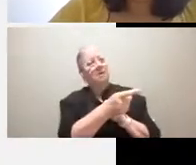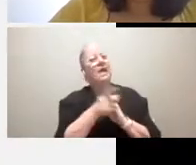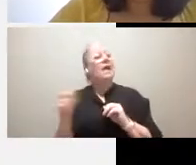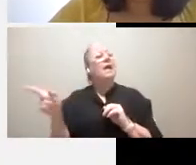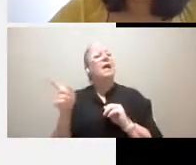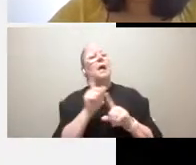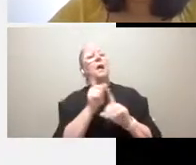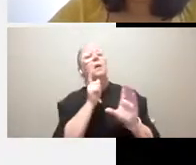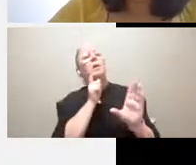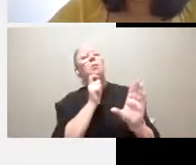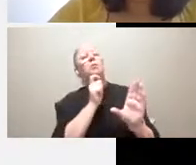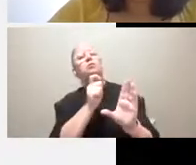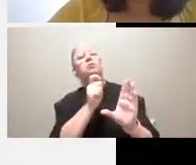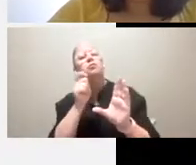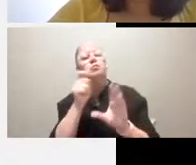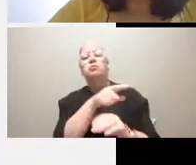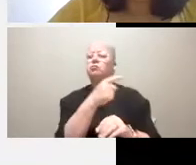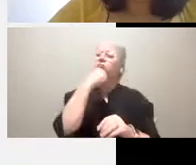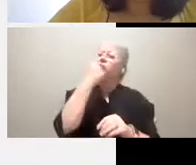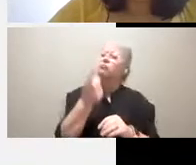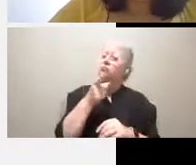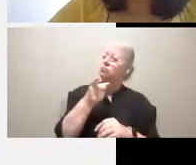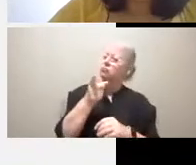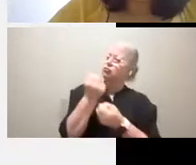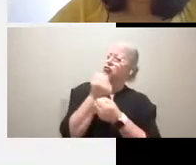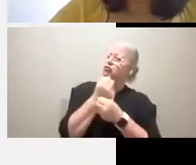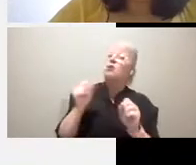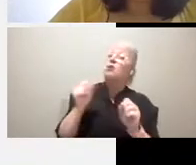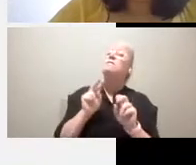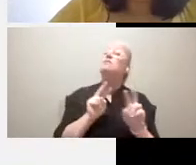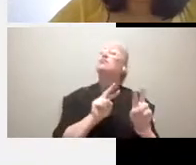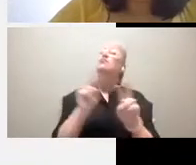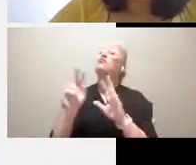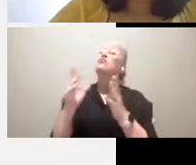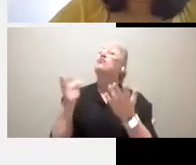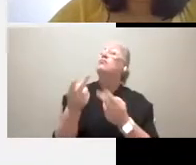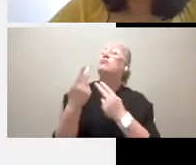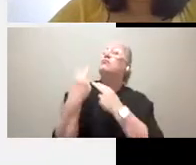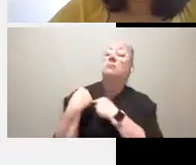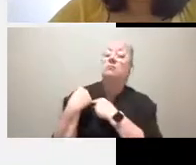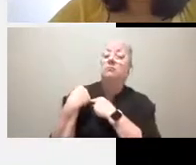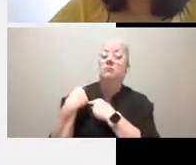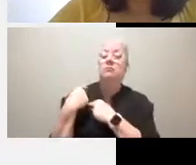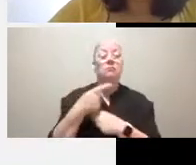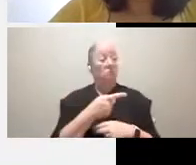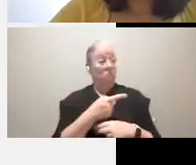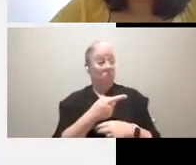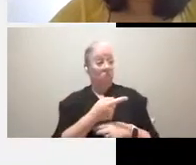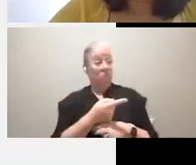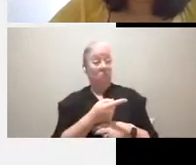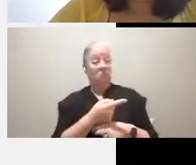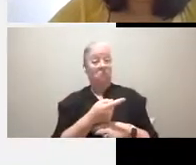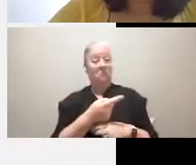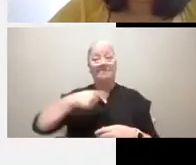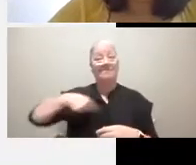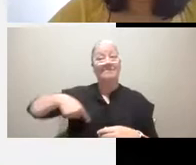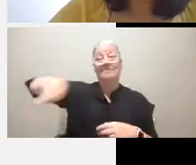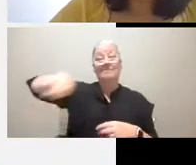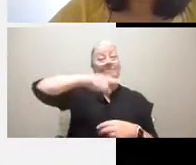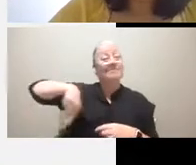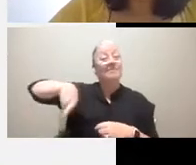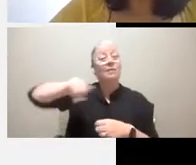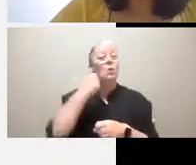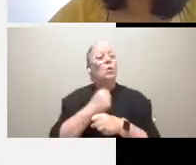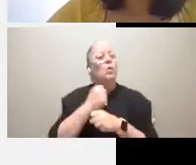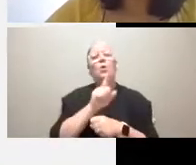that, about safeguarding. And of course, as it was new to us, none of us thought about